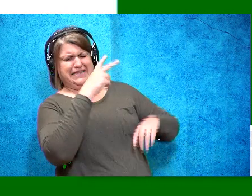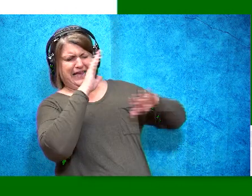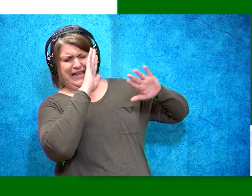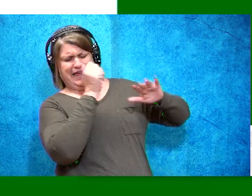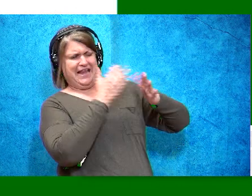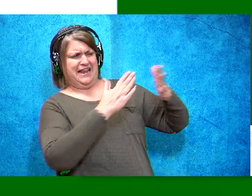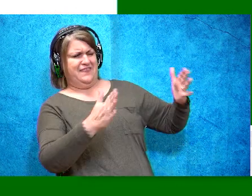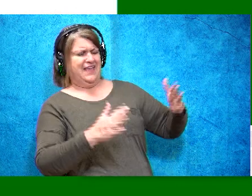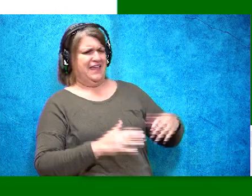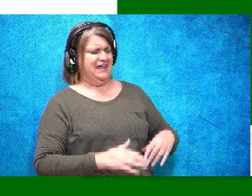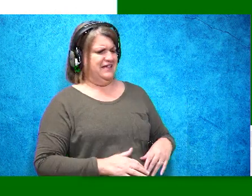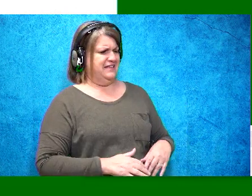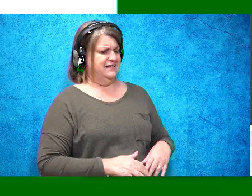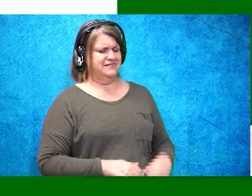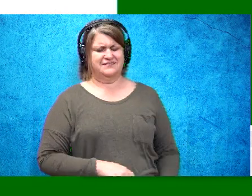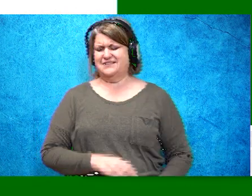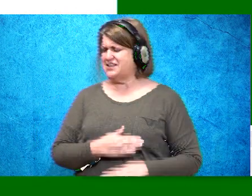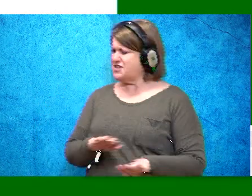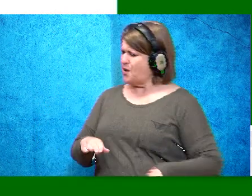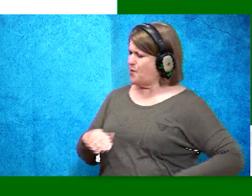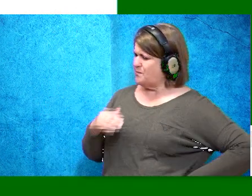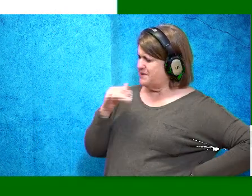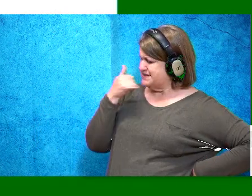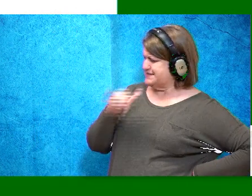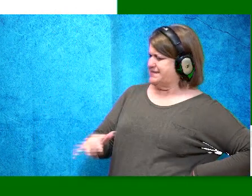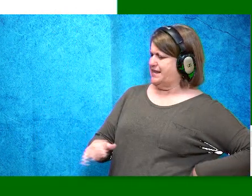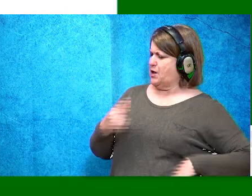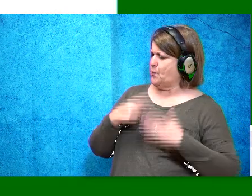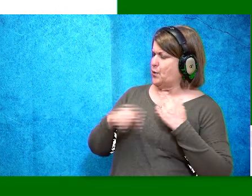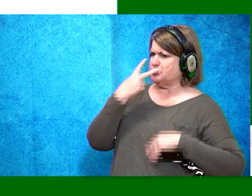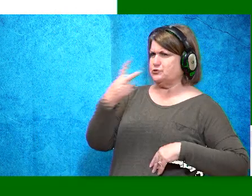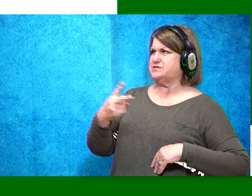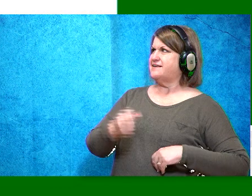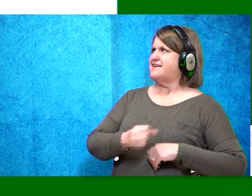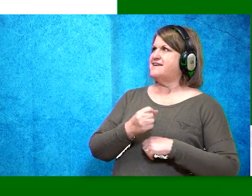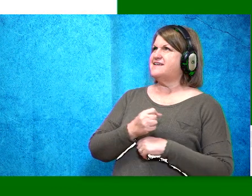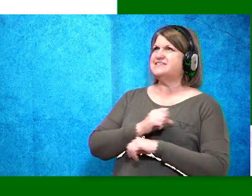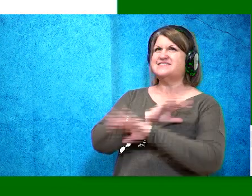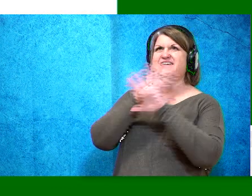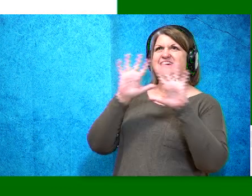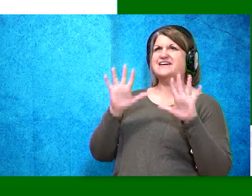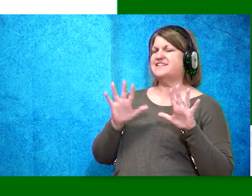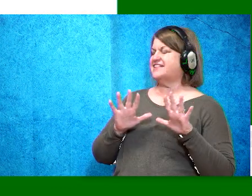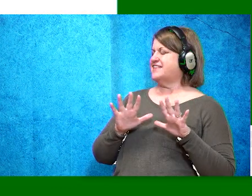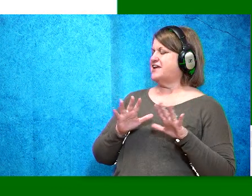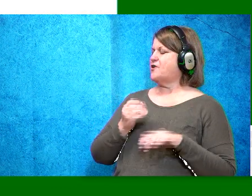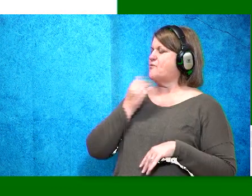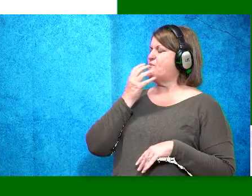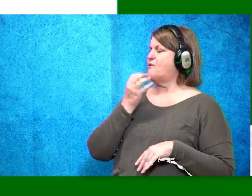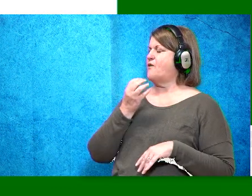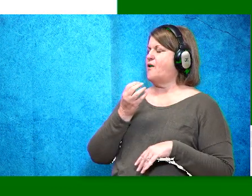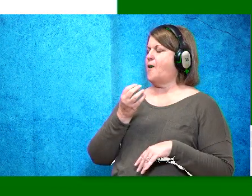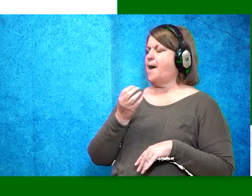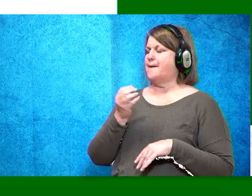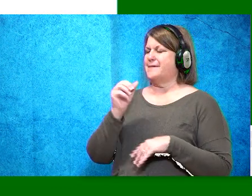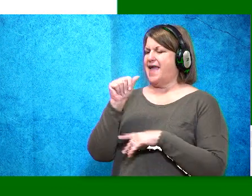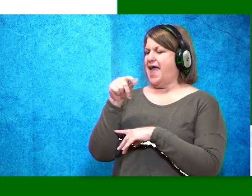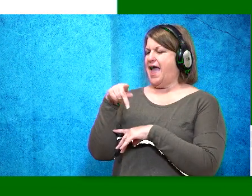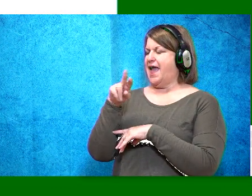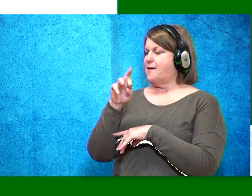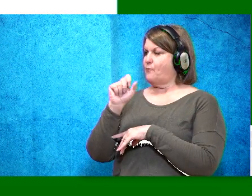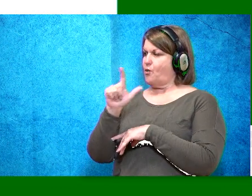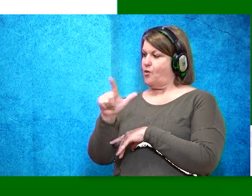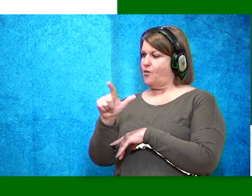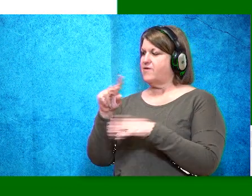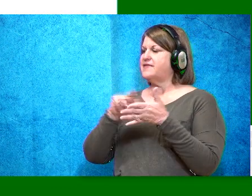anything. Don't be silly, said Frog. What you see is the clear, warm light of April. And it means that we